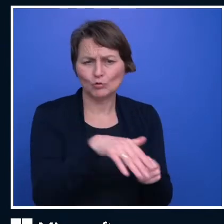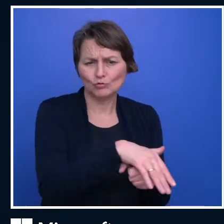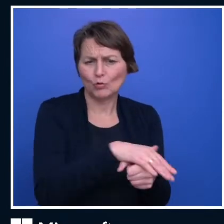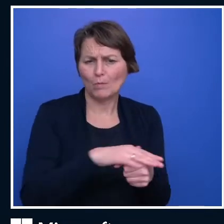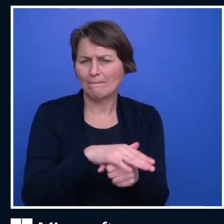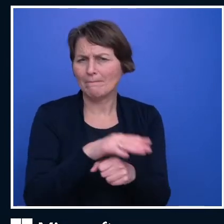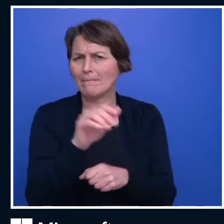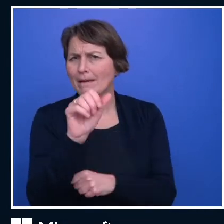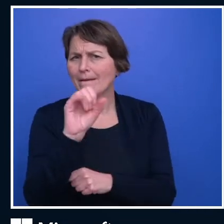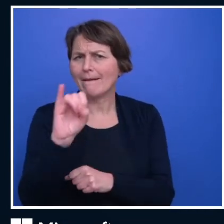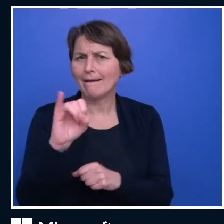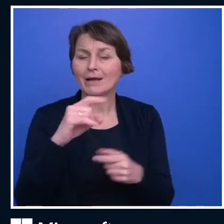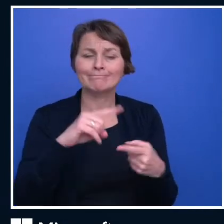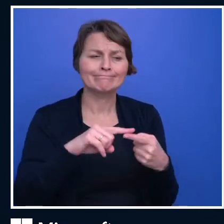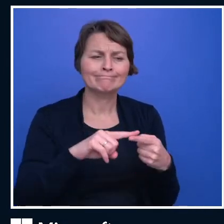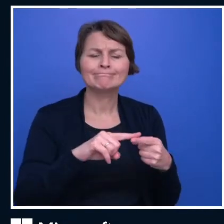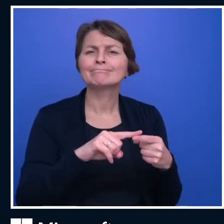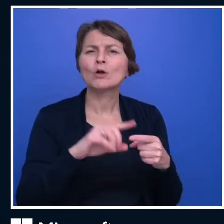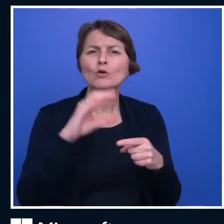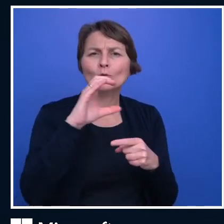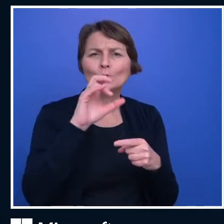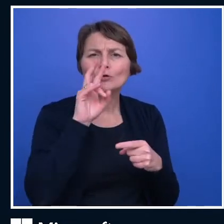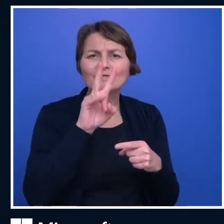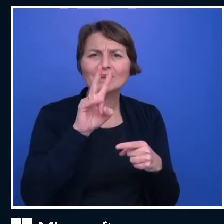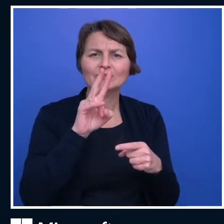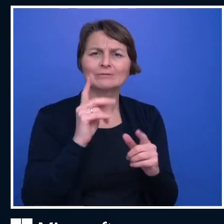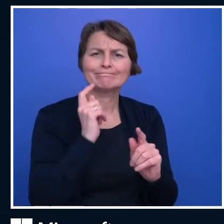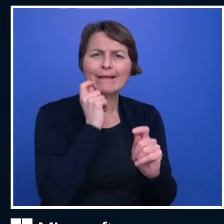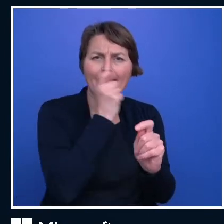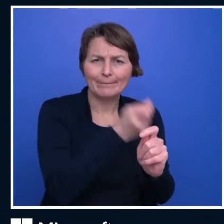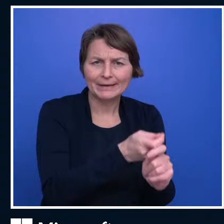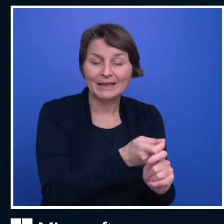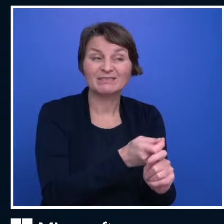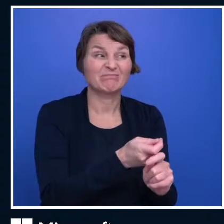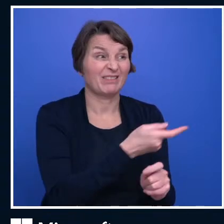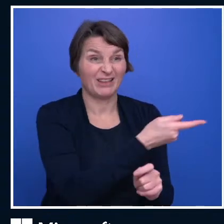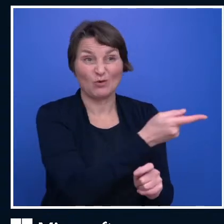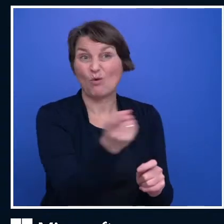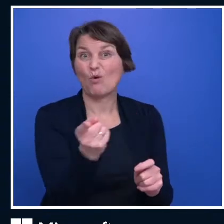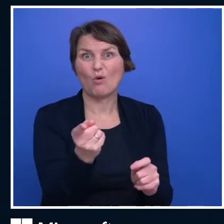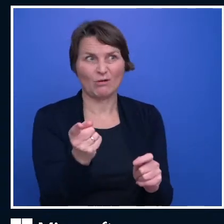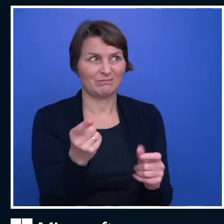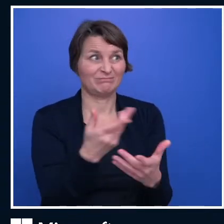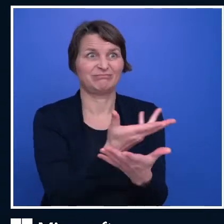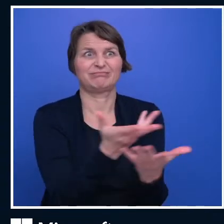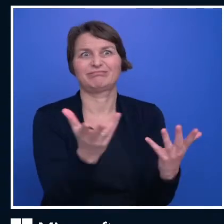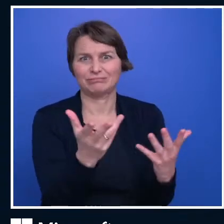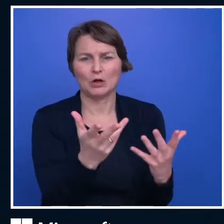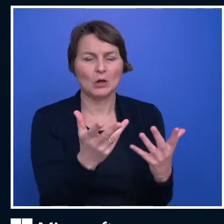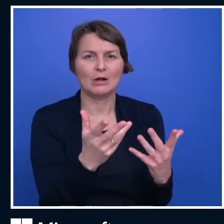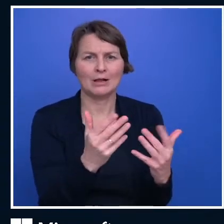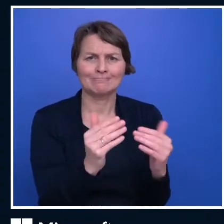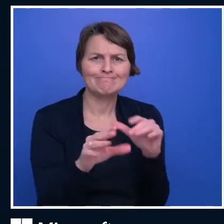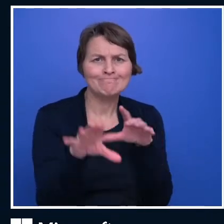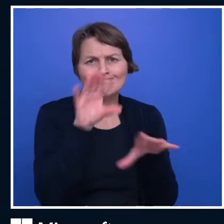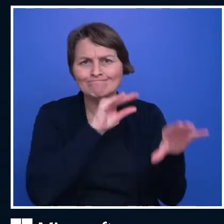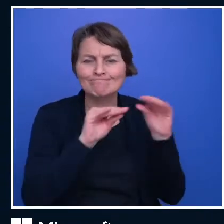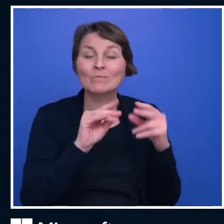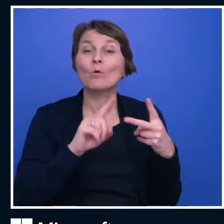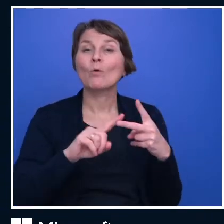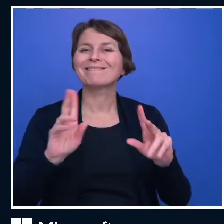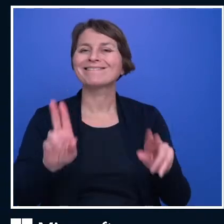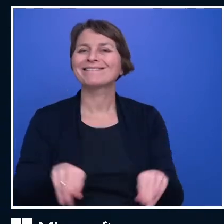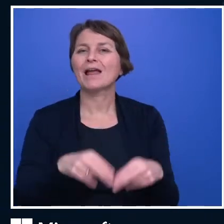about computer vision applications, which almost everyone is pursuing these days. We have natural language processing,